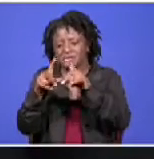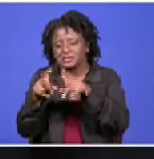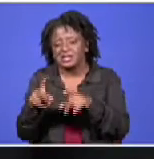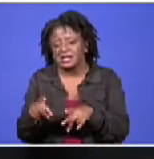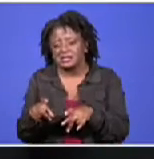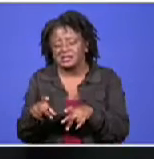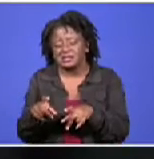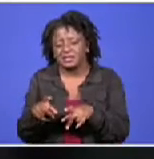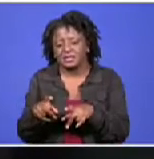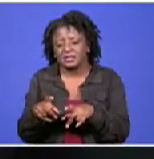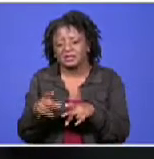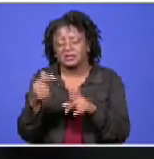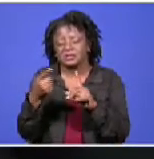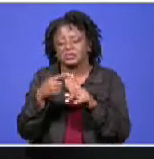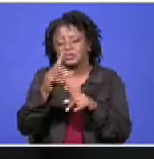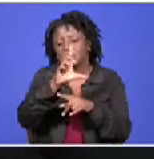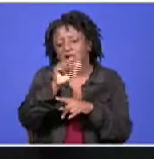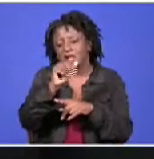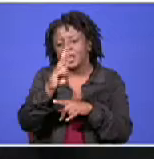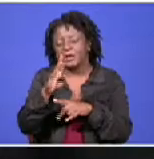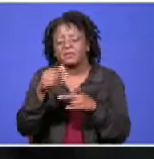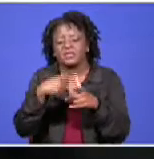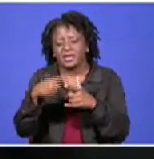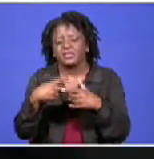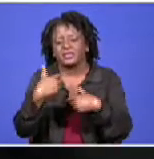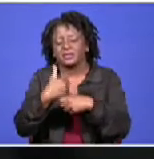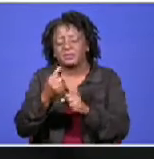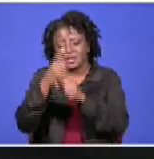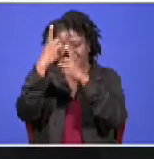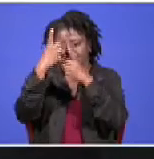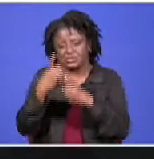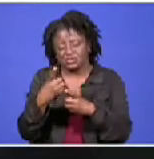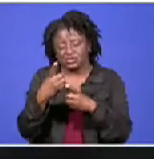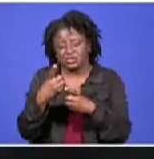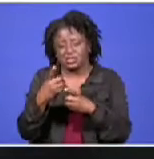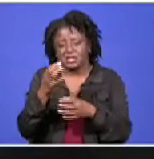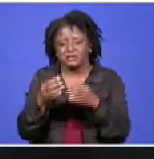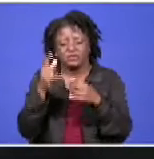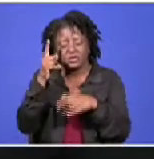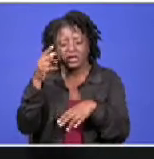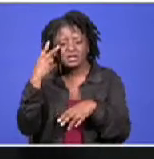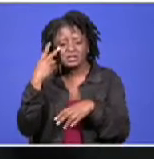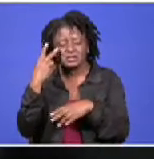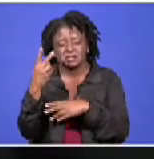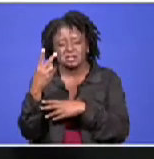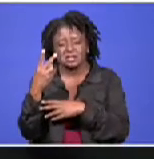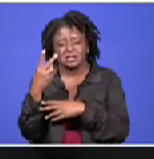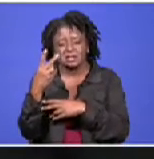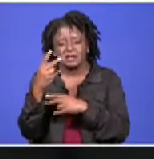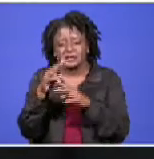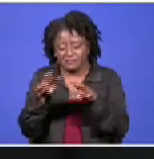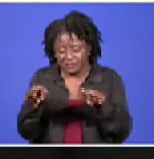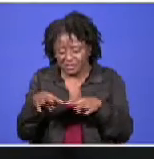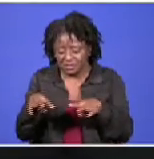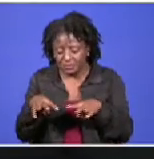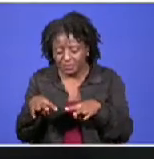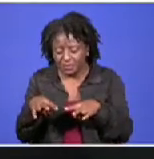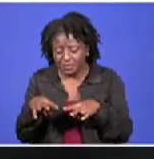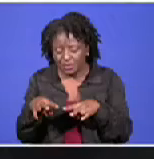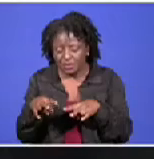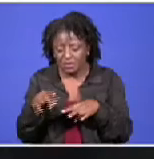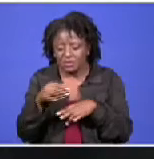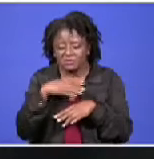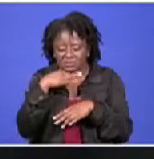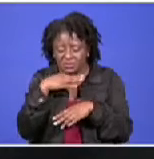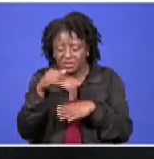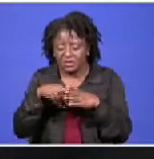EPA, certified laboratory, which will then make that determination. Obviously, if you look and you see visible oil in the well, then you know